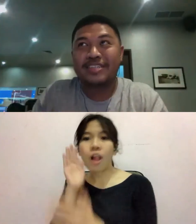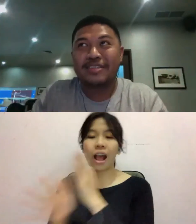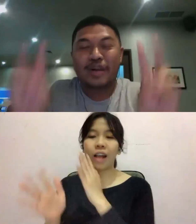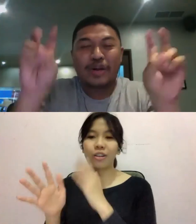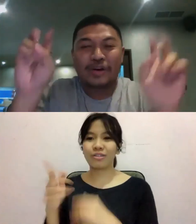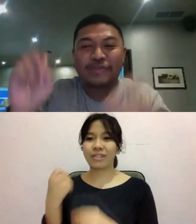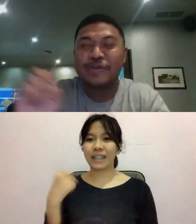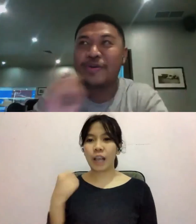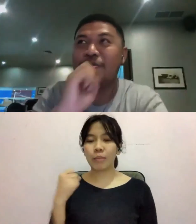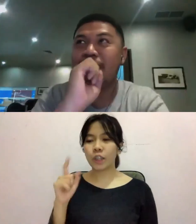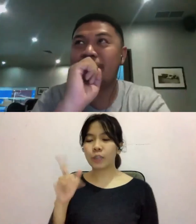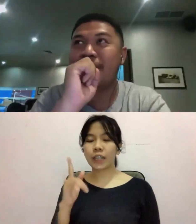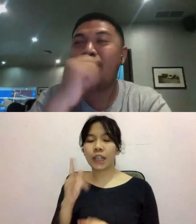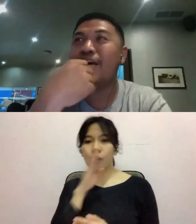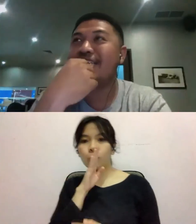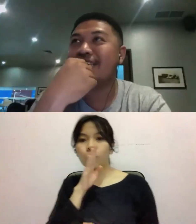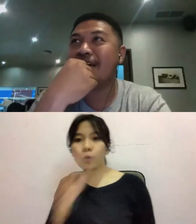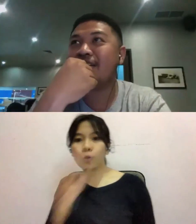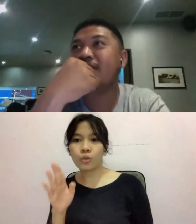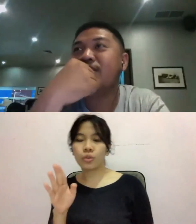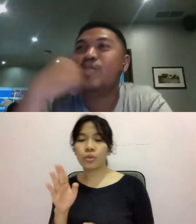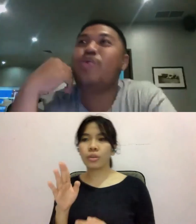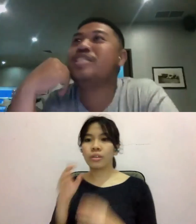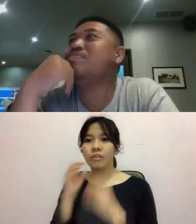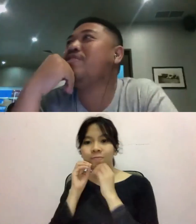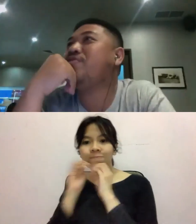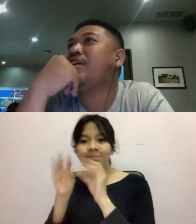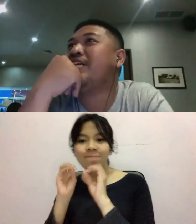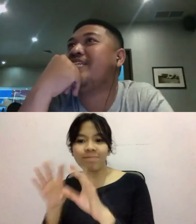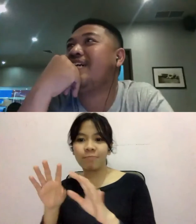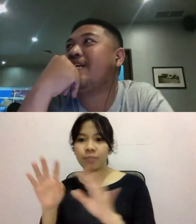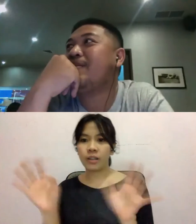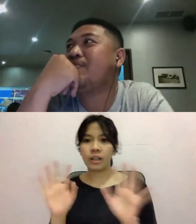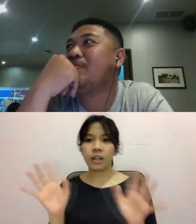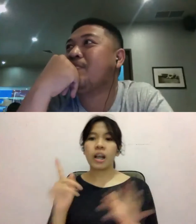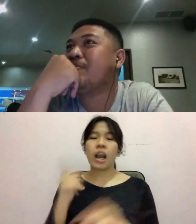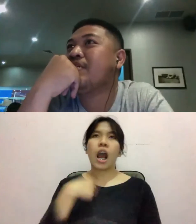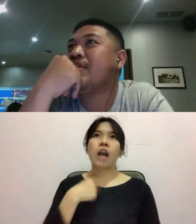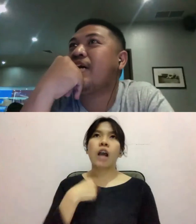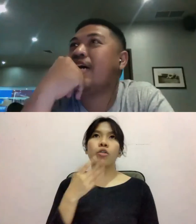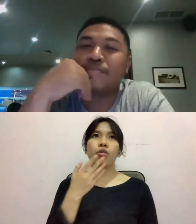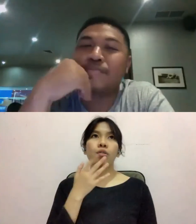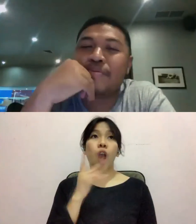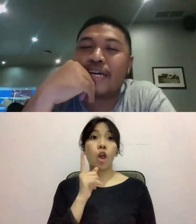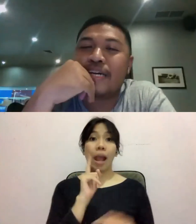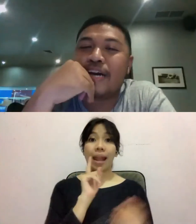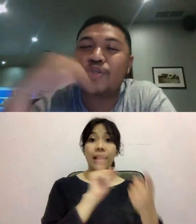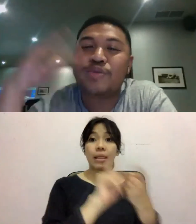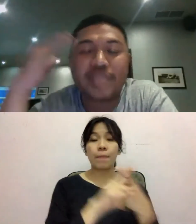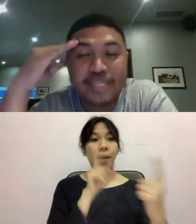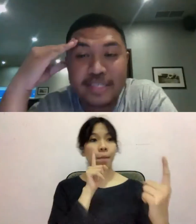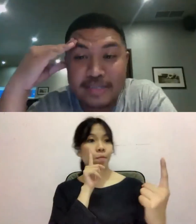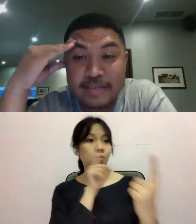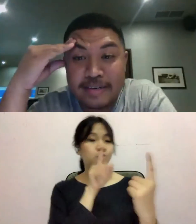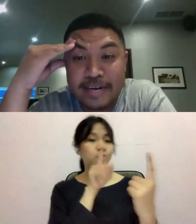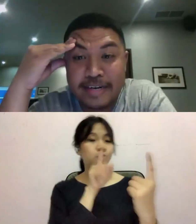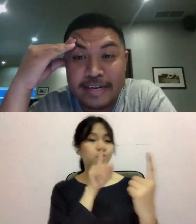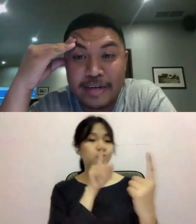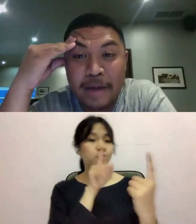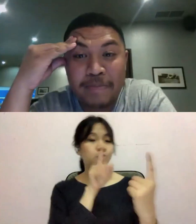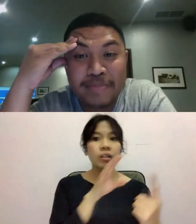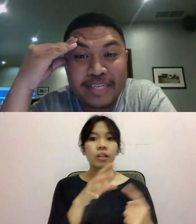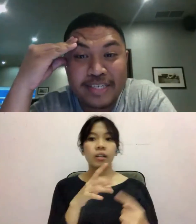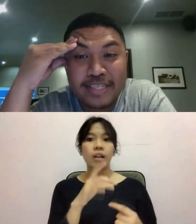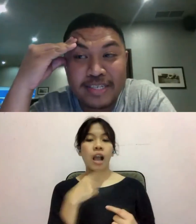express the love. You know, my way is that towards my friend, I sometimes like I do this kind of